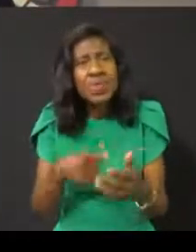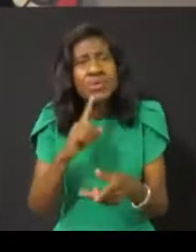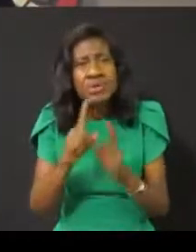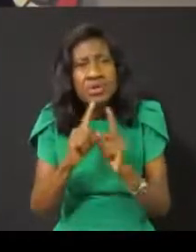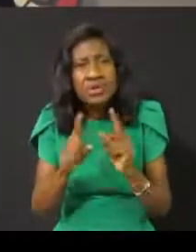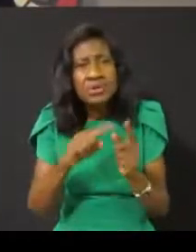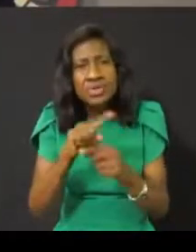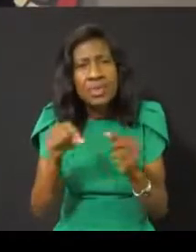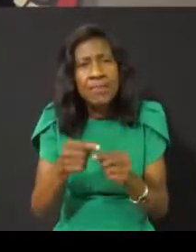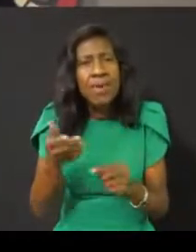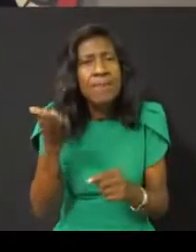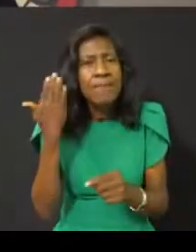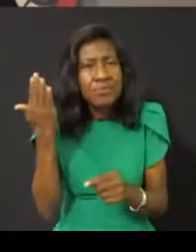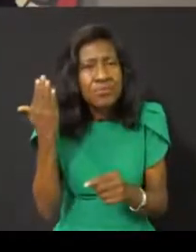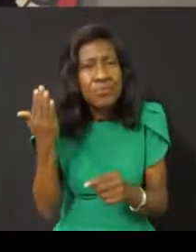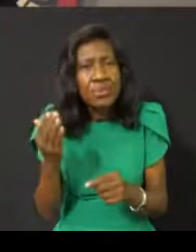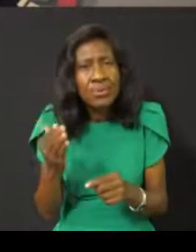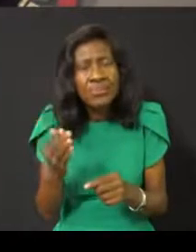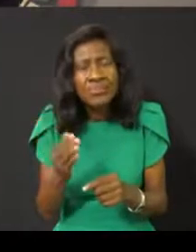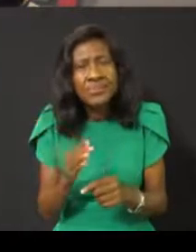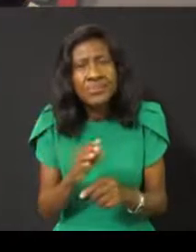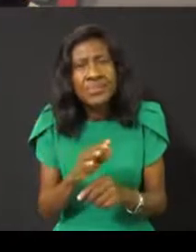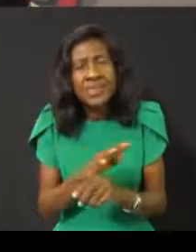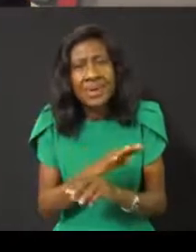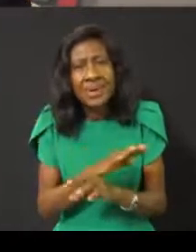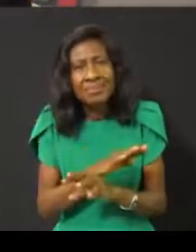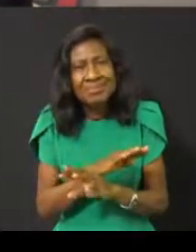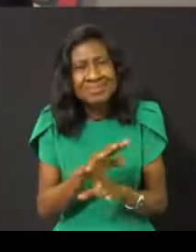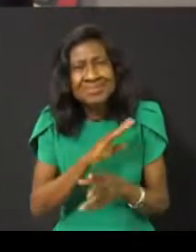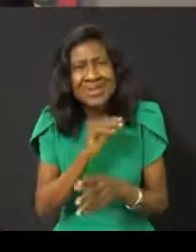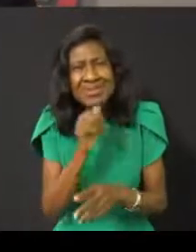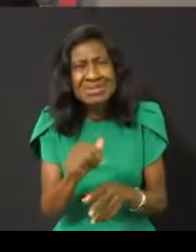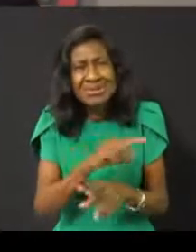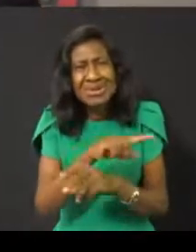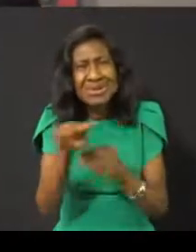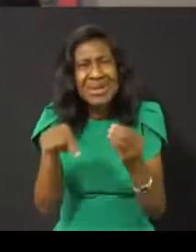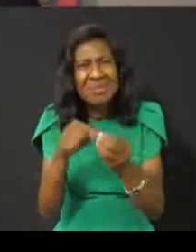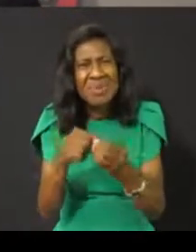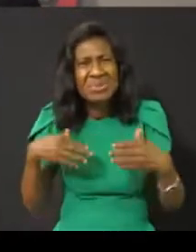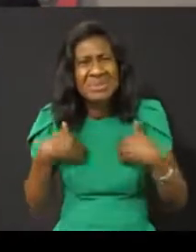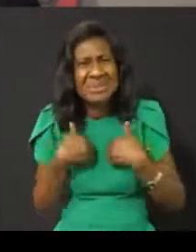have absolutely nothing to do with verifying raccoons.